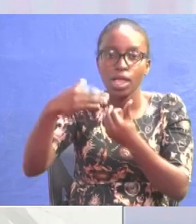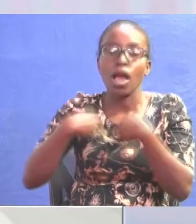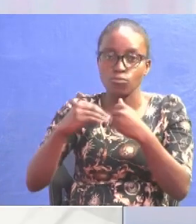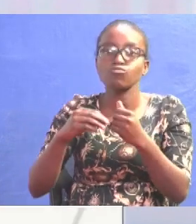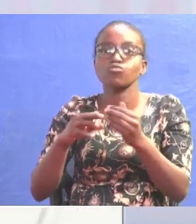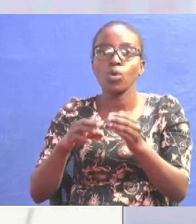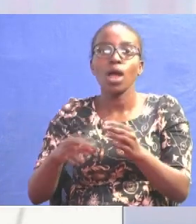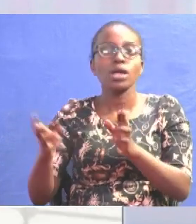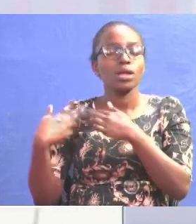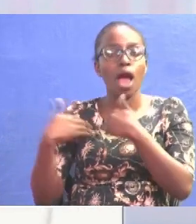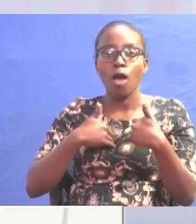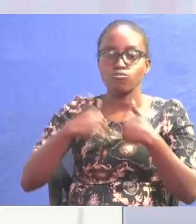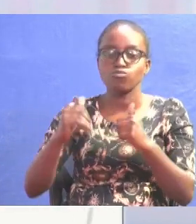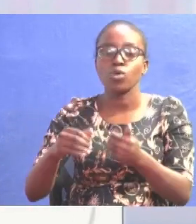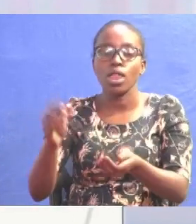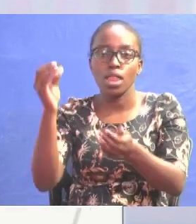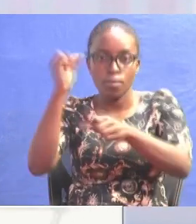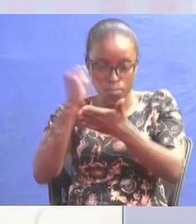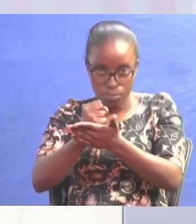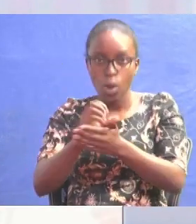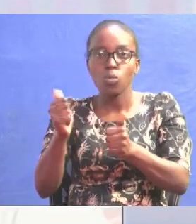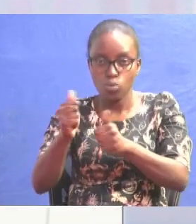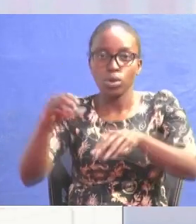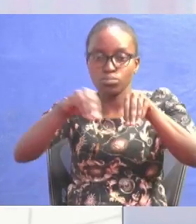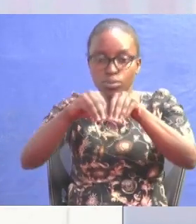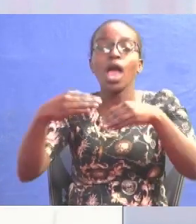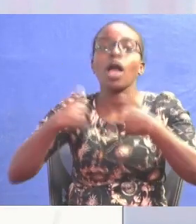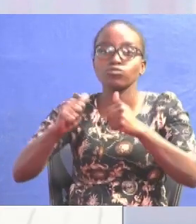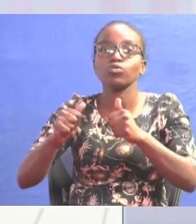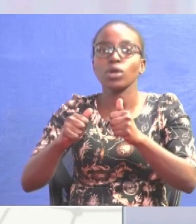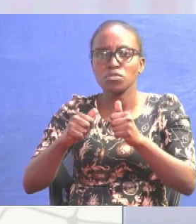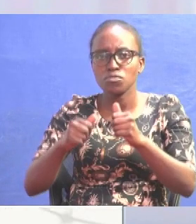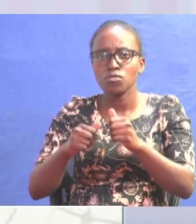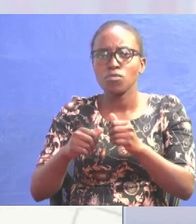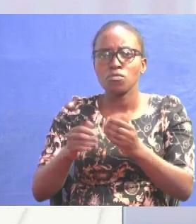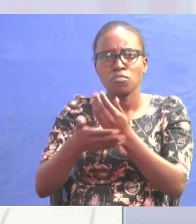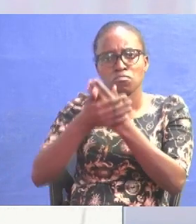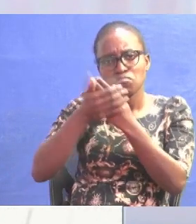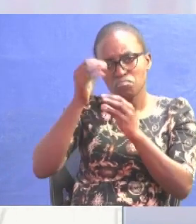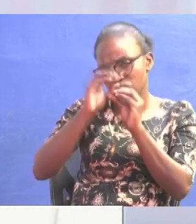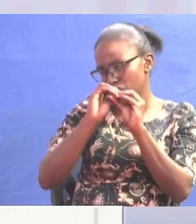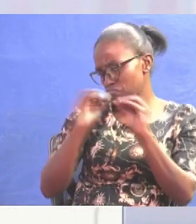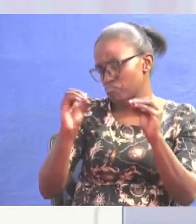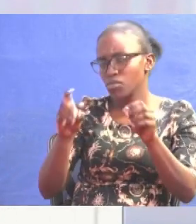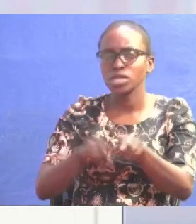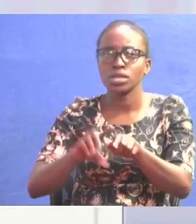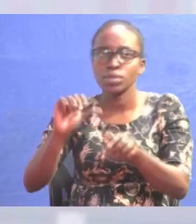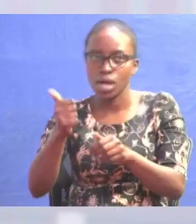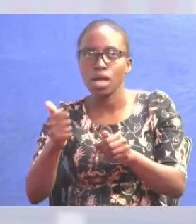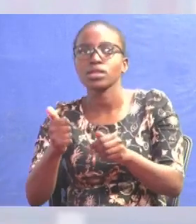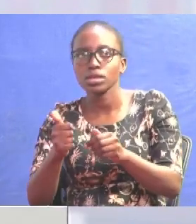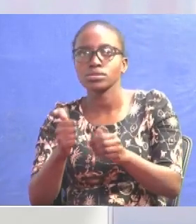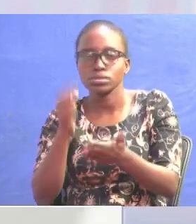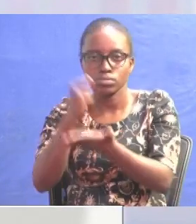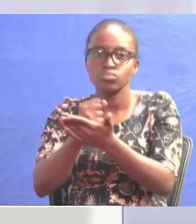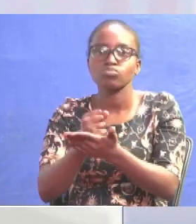student-centered funding model, some lamenting on the unfairness in the categorization of and others, while others commenting on